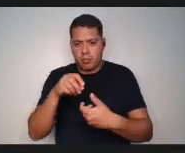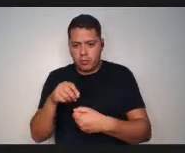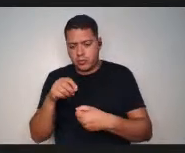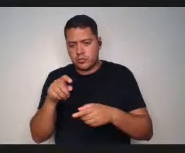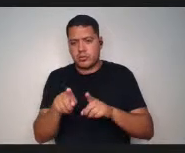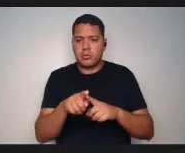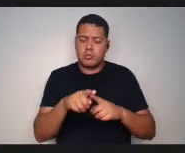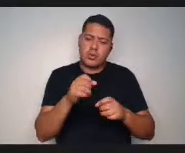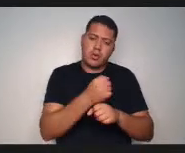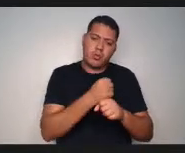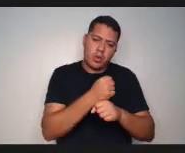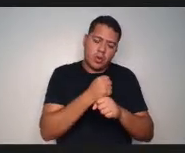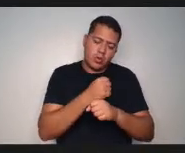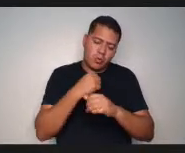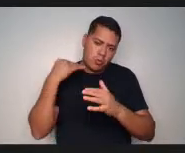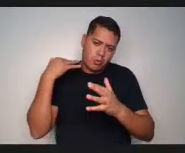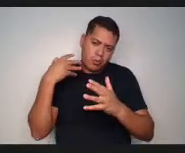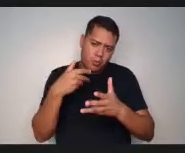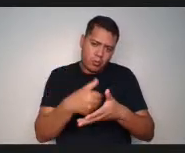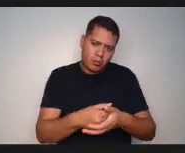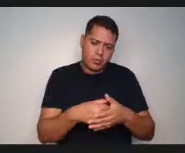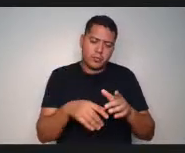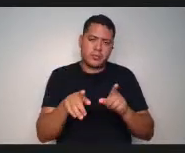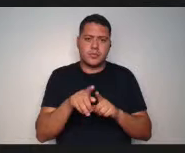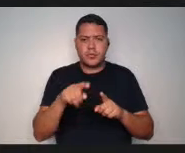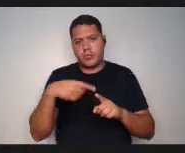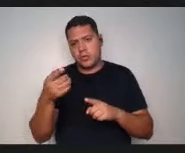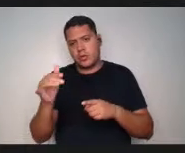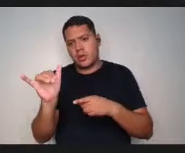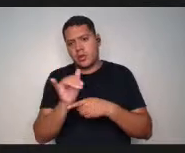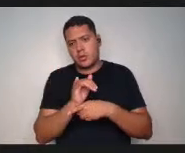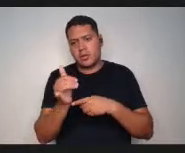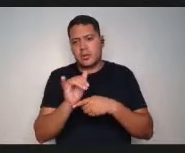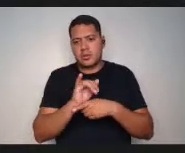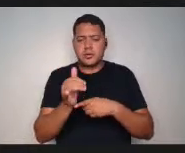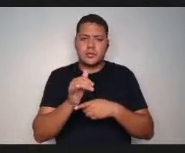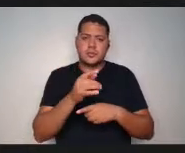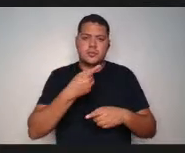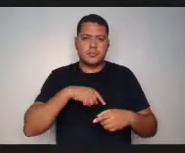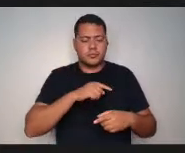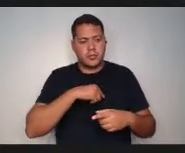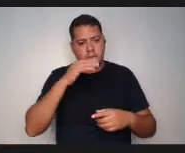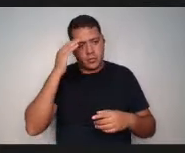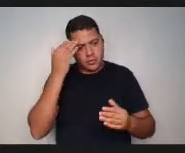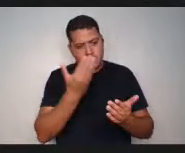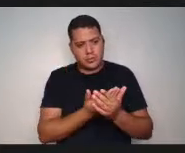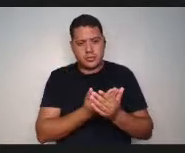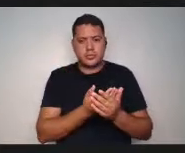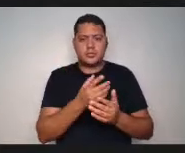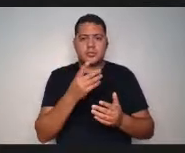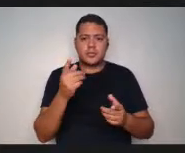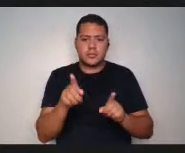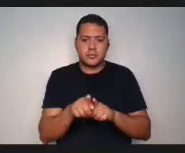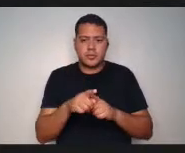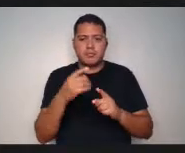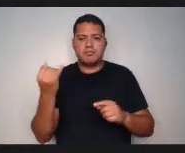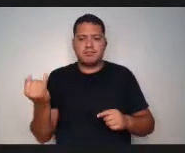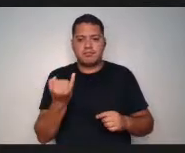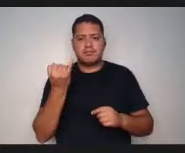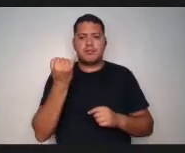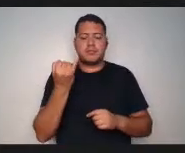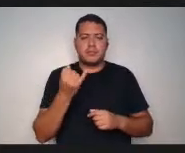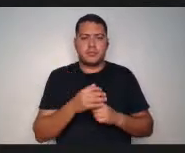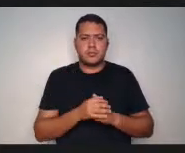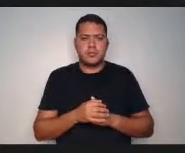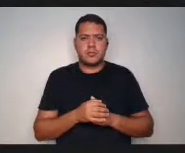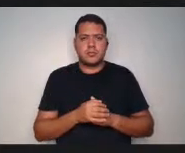Another strategy we believe that's really important is the impact or the importance of trade